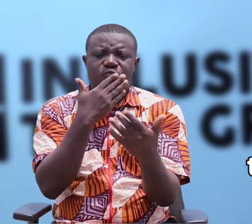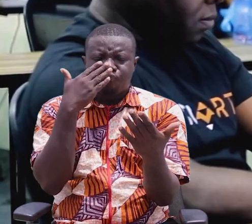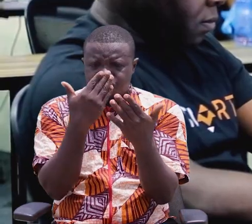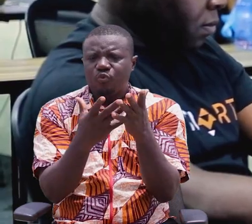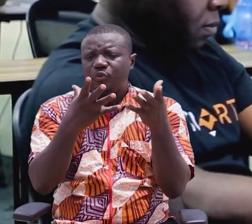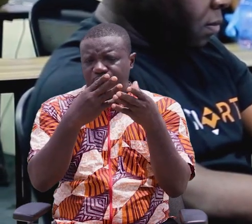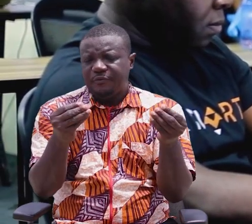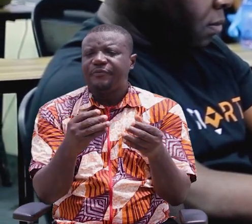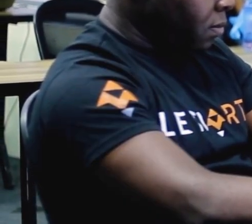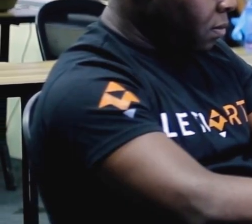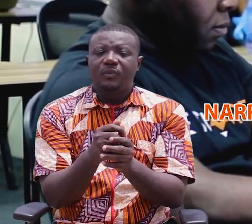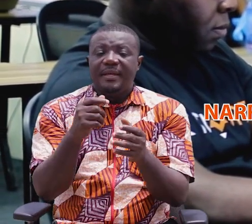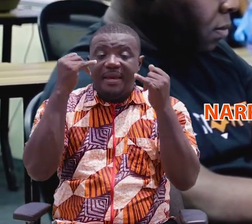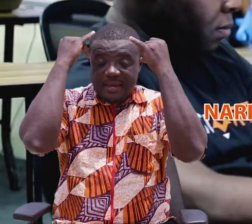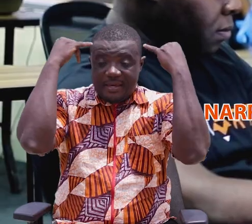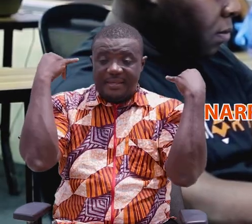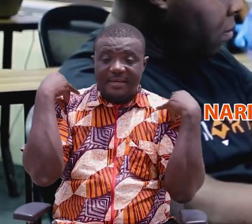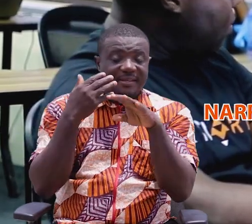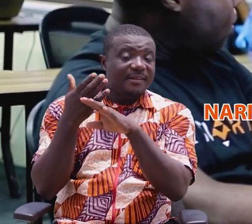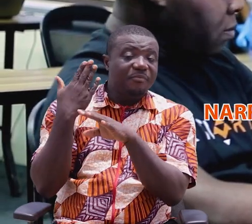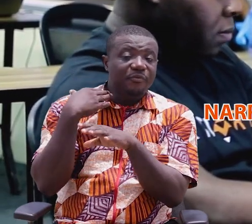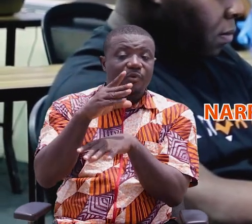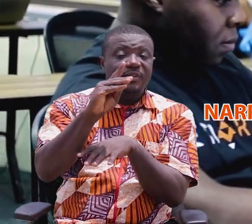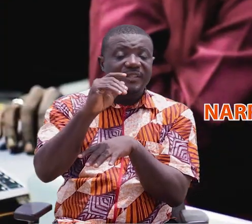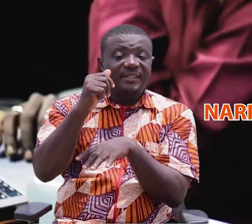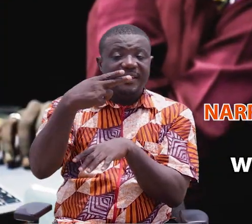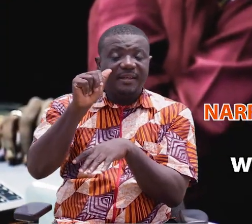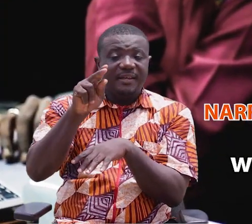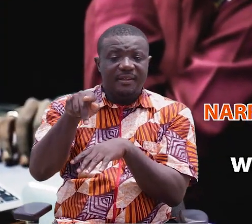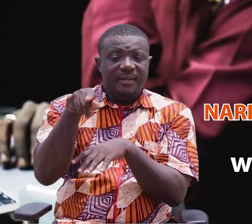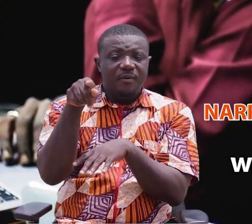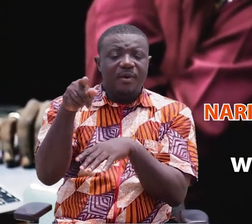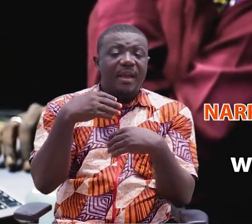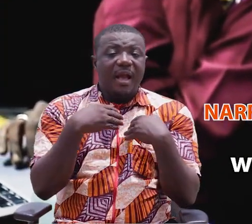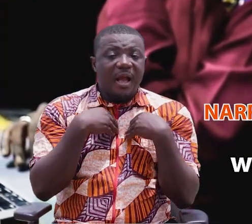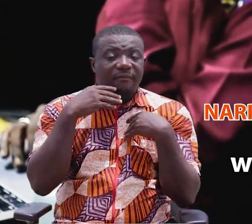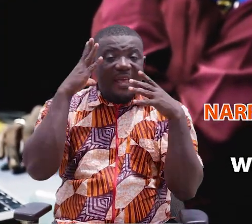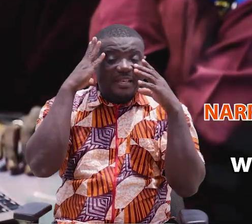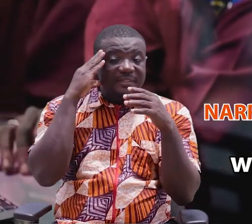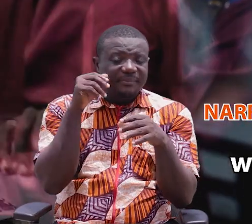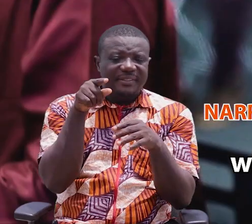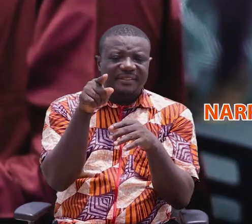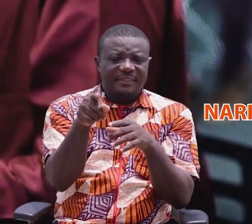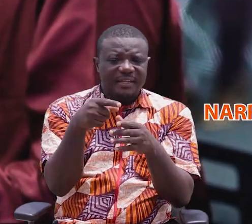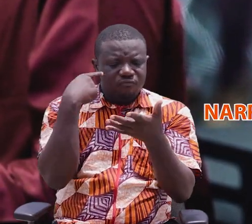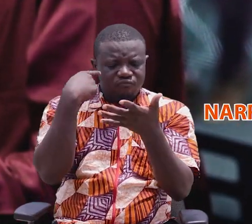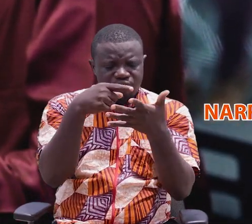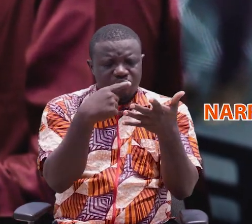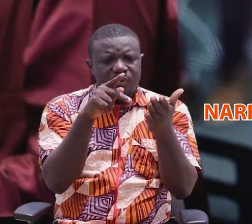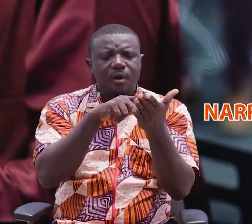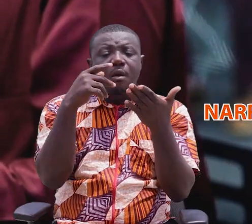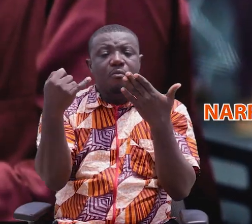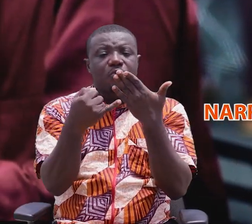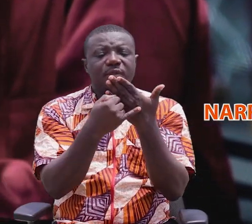themselves. One of the judges at the DHAC who brought experience and a critical eye to assessing